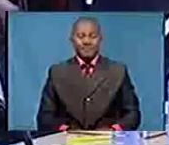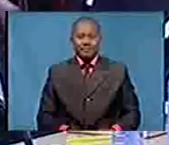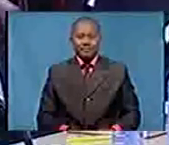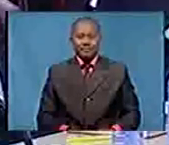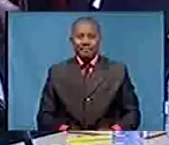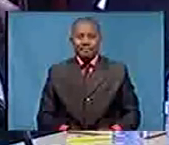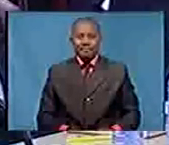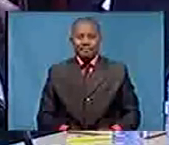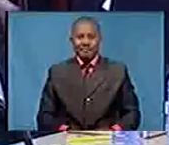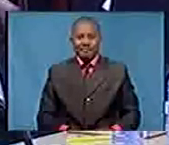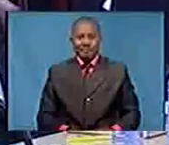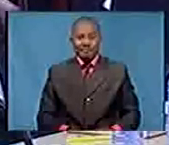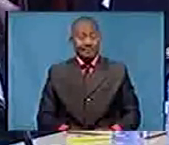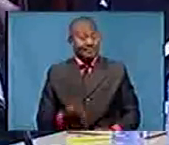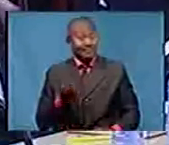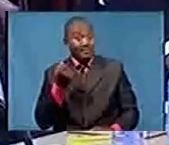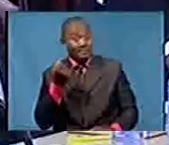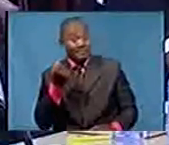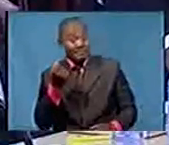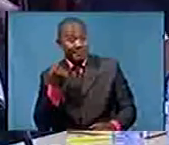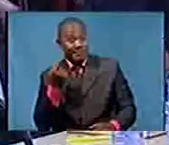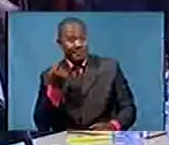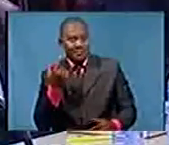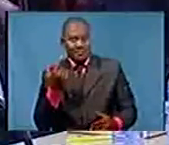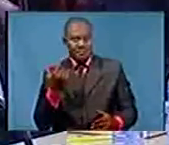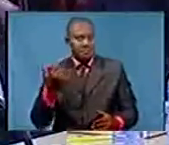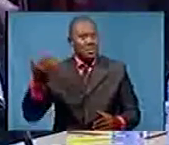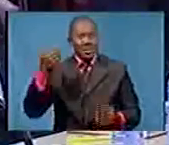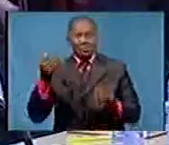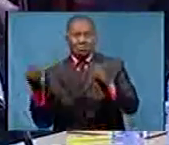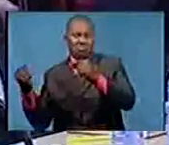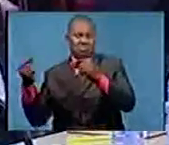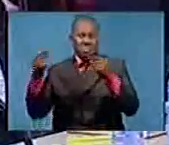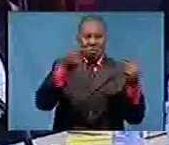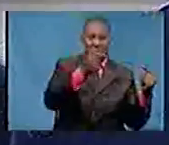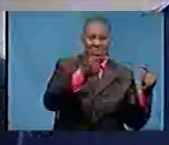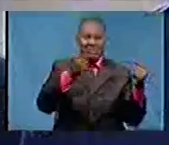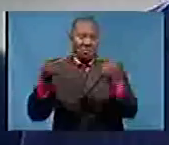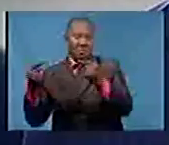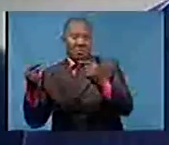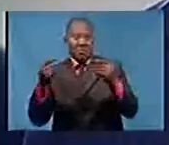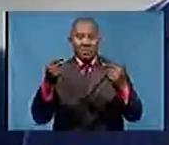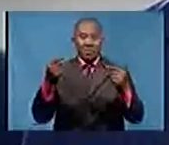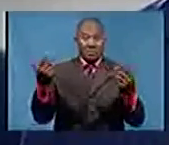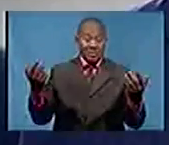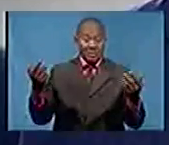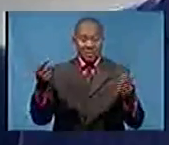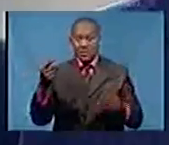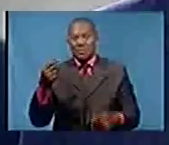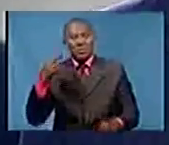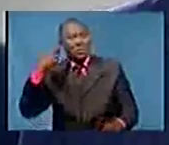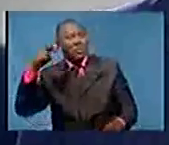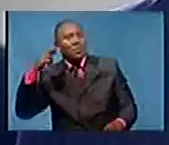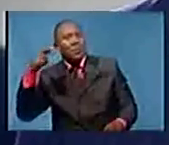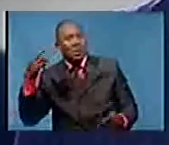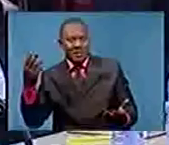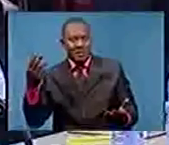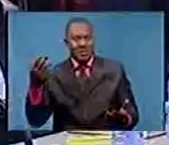and the heady days of fire and brimstone are no longer heard on the